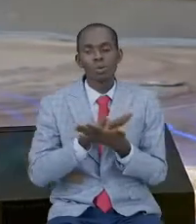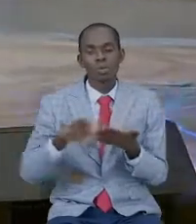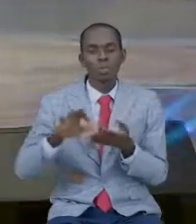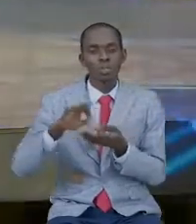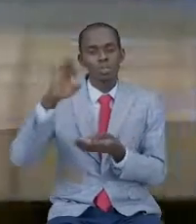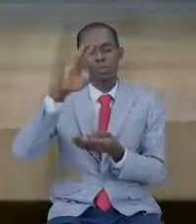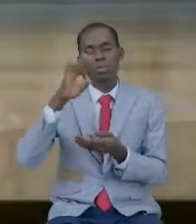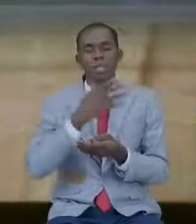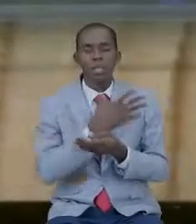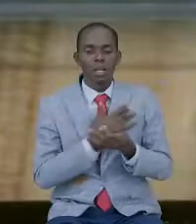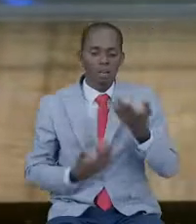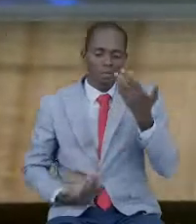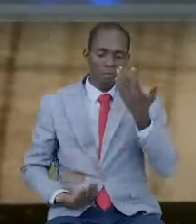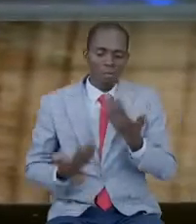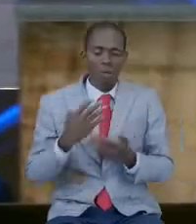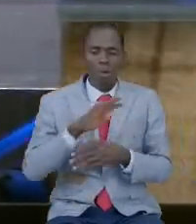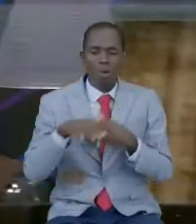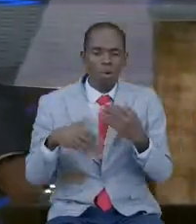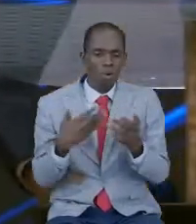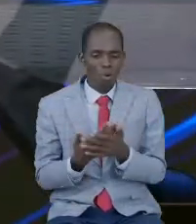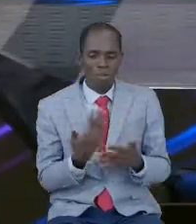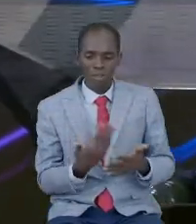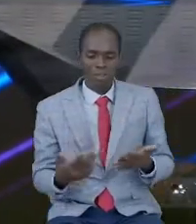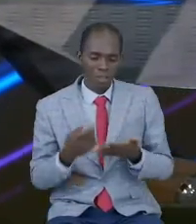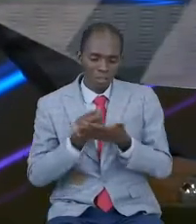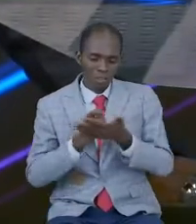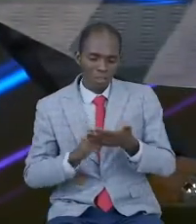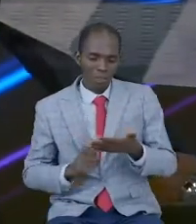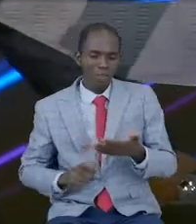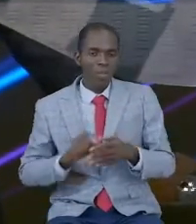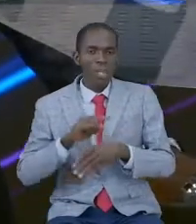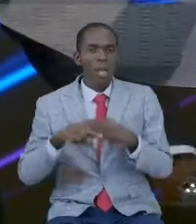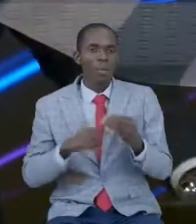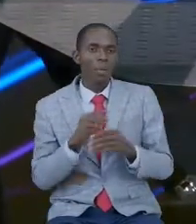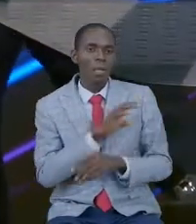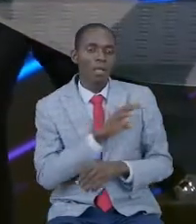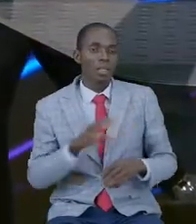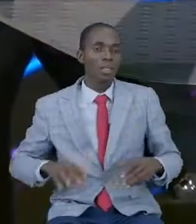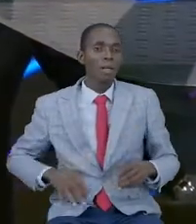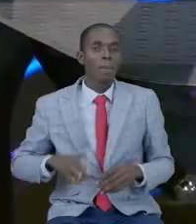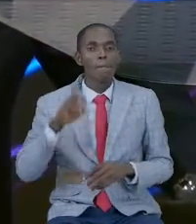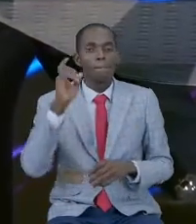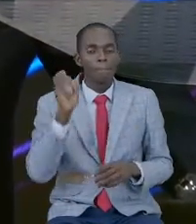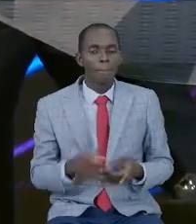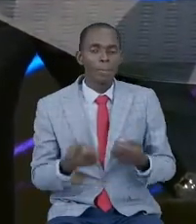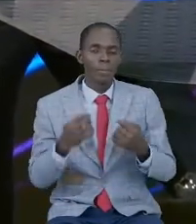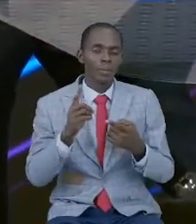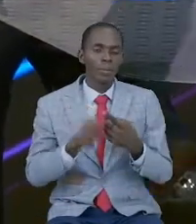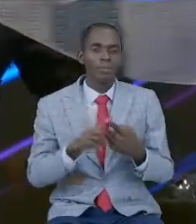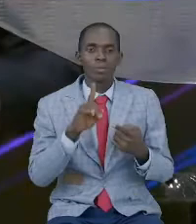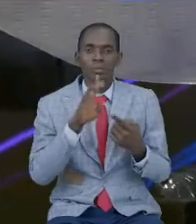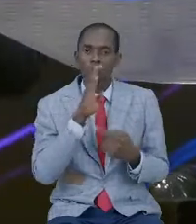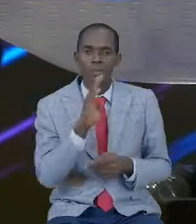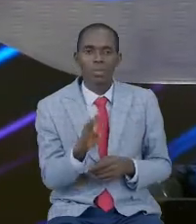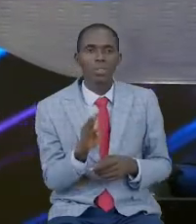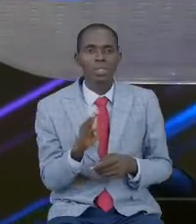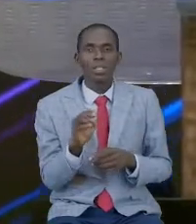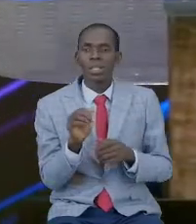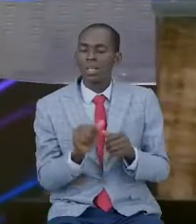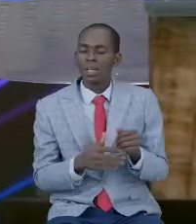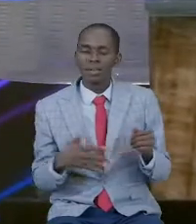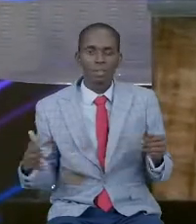fire. All things written about Christ must be fulfilled,